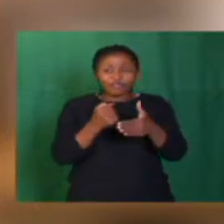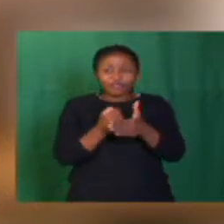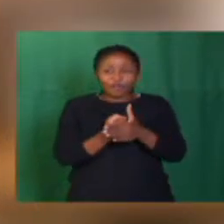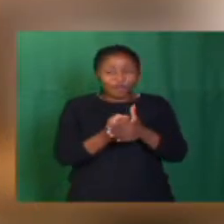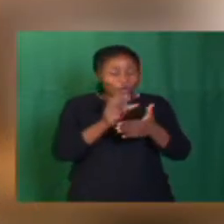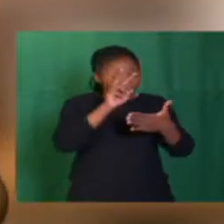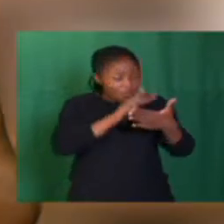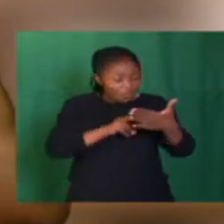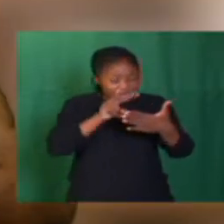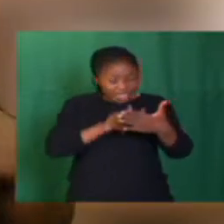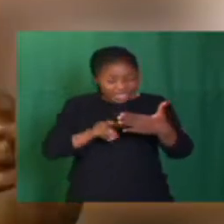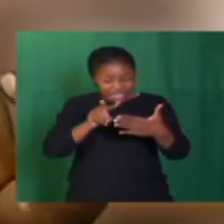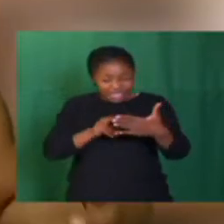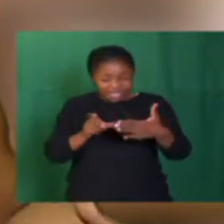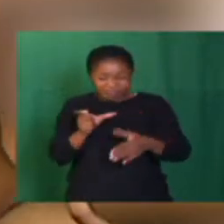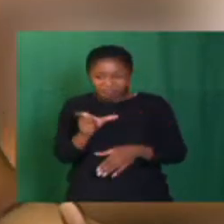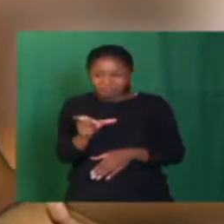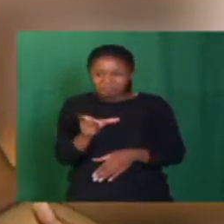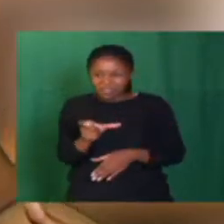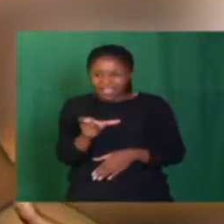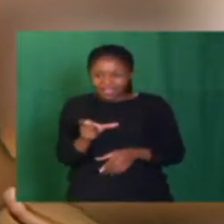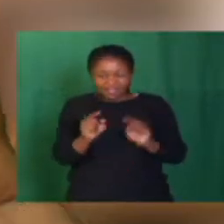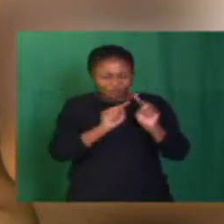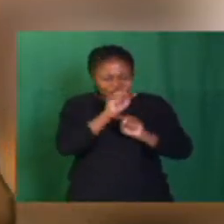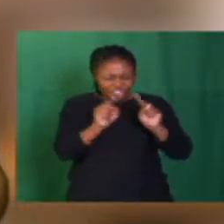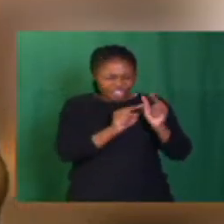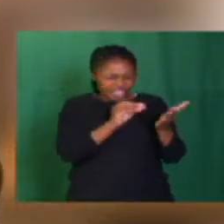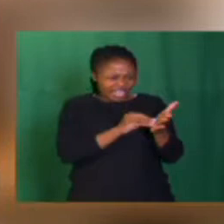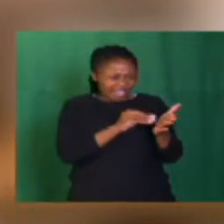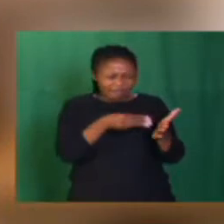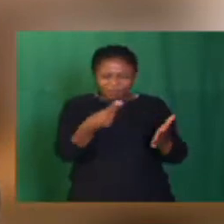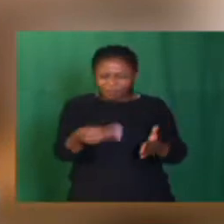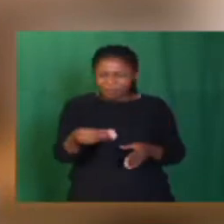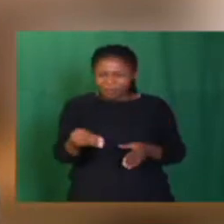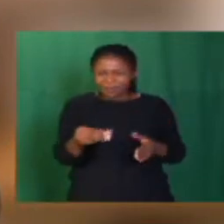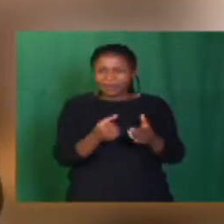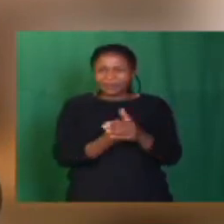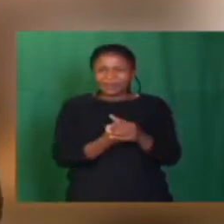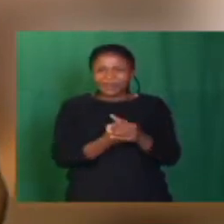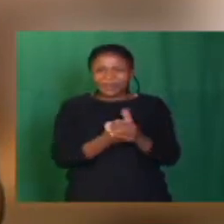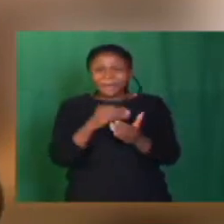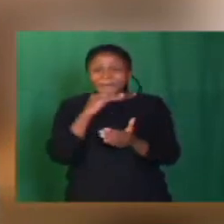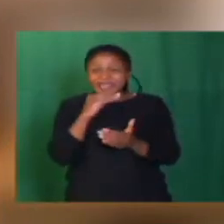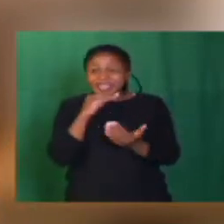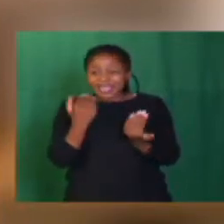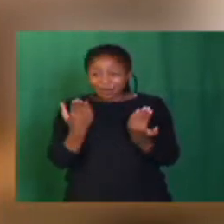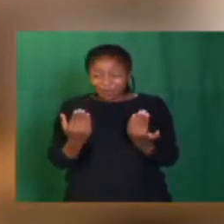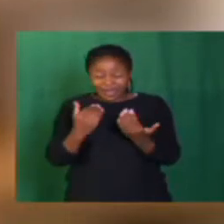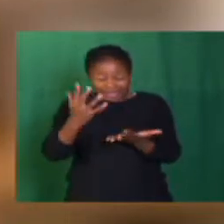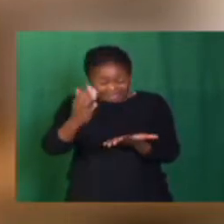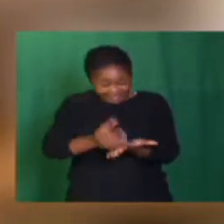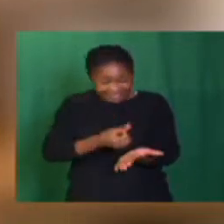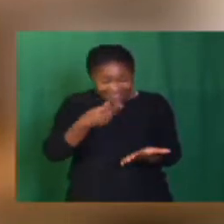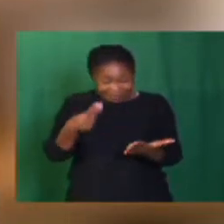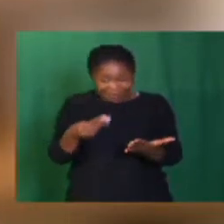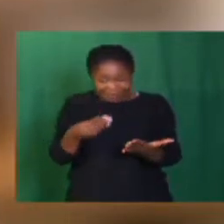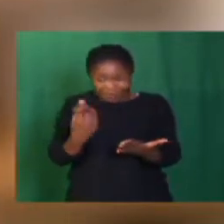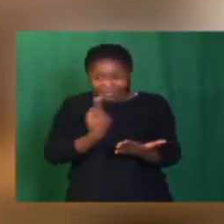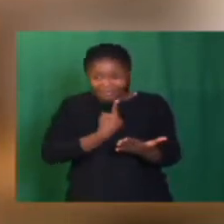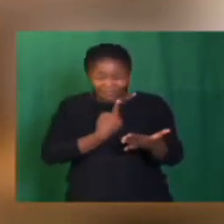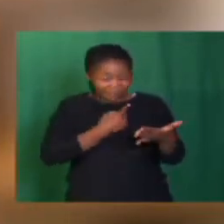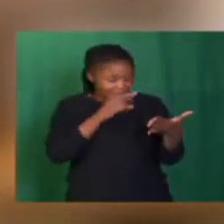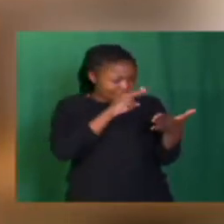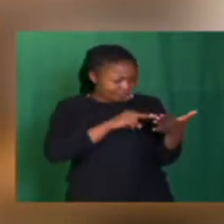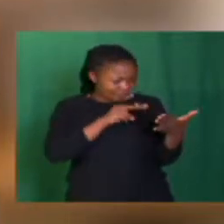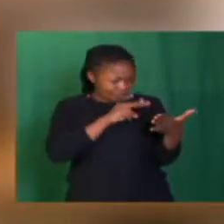you the card. They pause the recording. You go through the card. It's very important to take this part seriously because